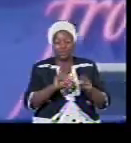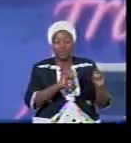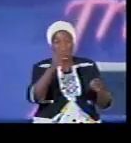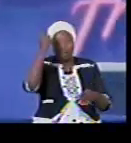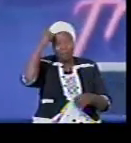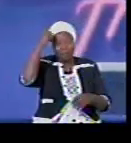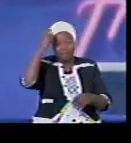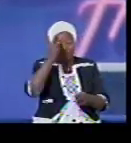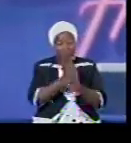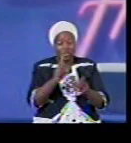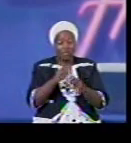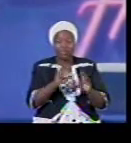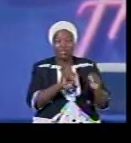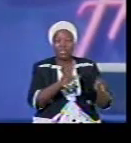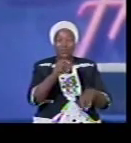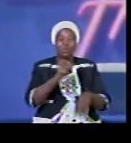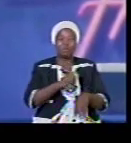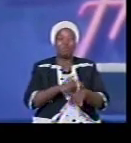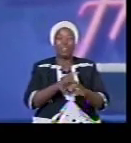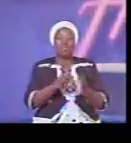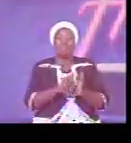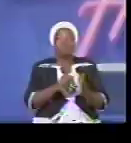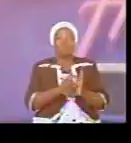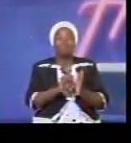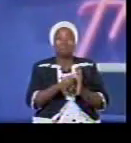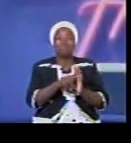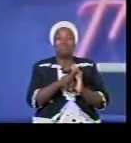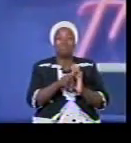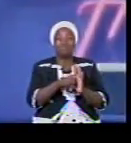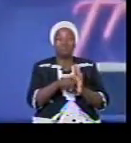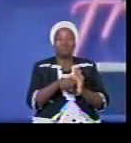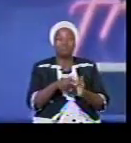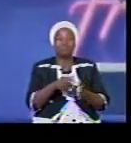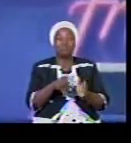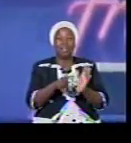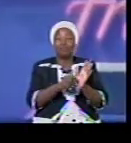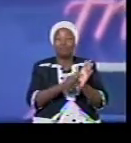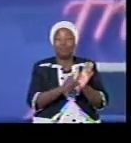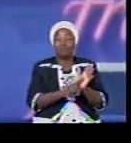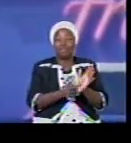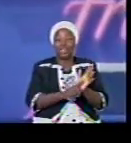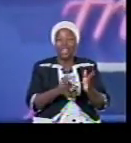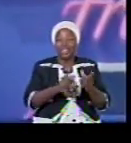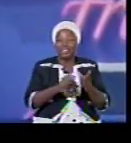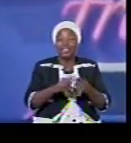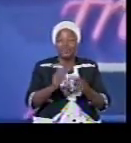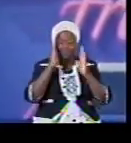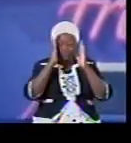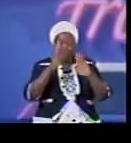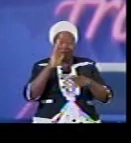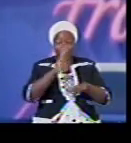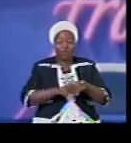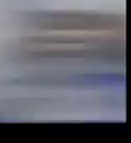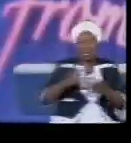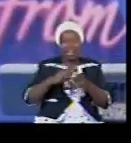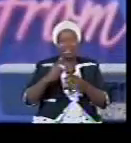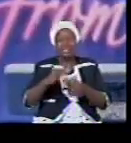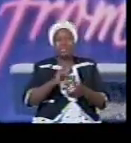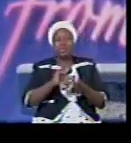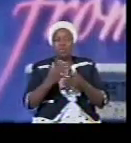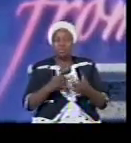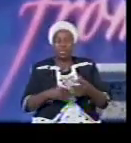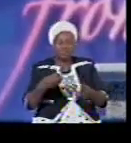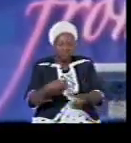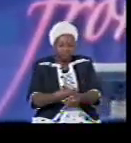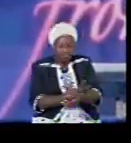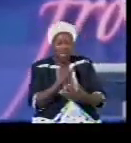you set your alarm. Set your mind and focus on what God is bringing your way.